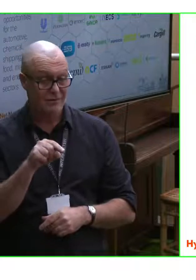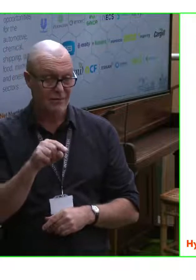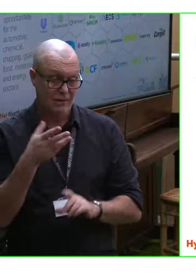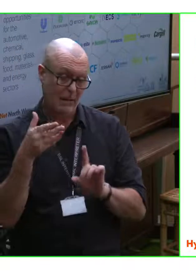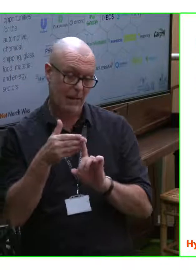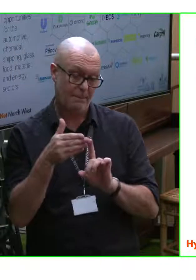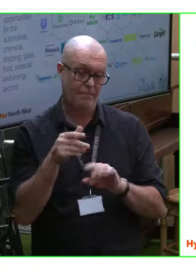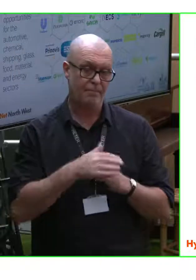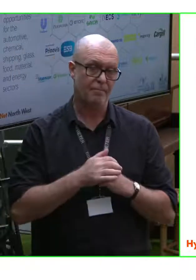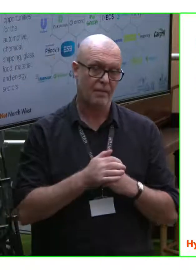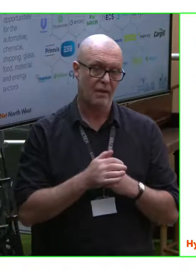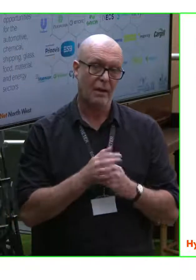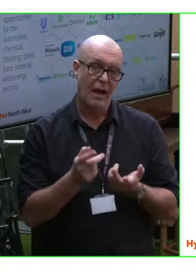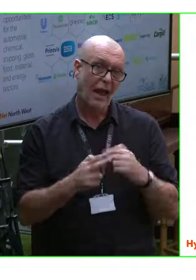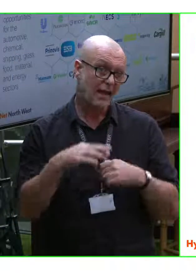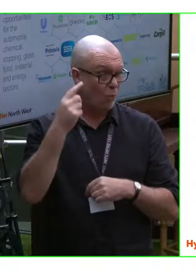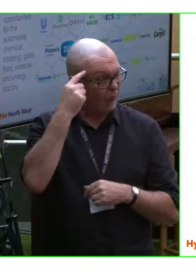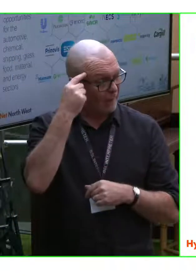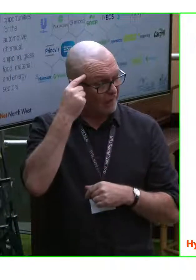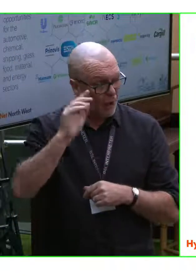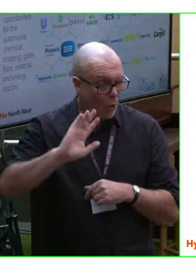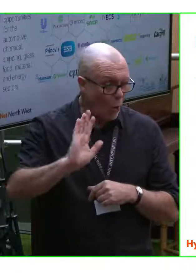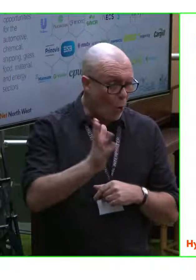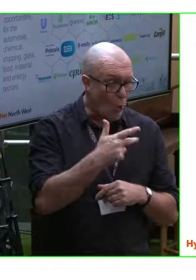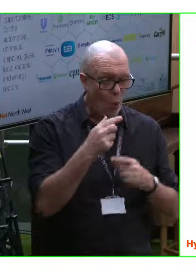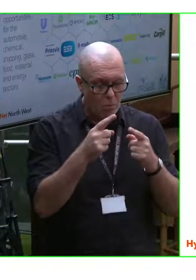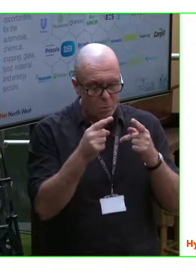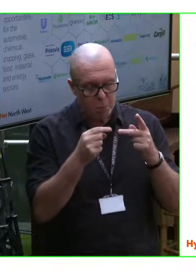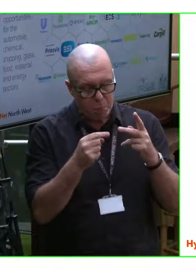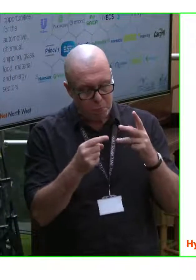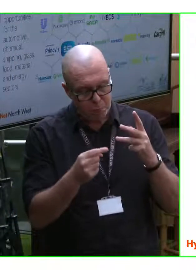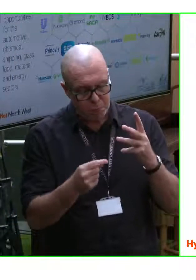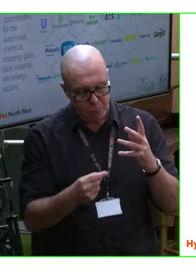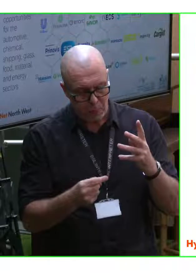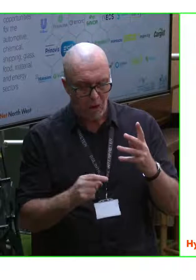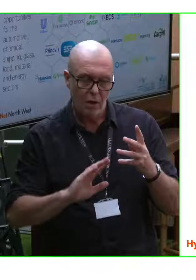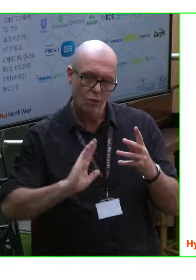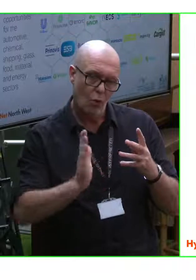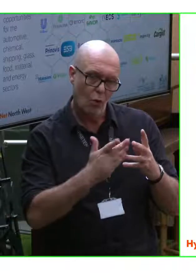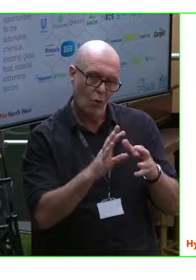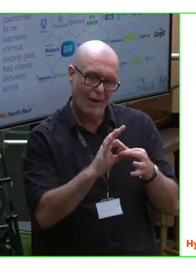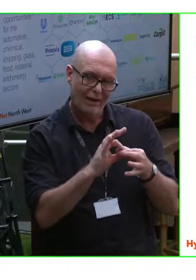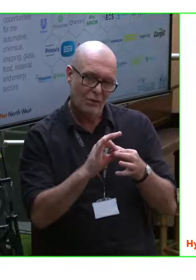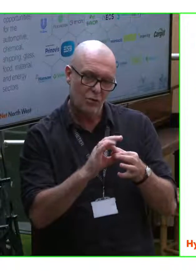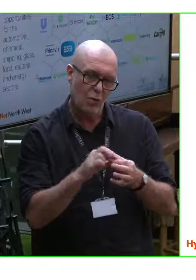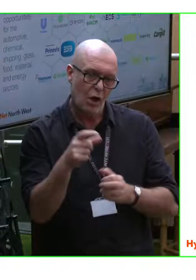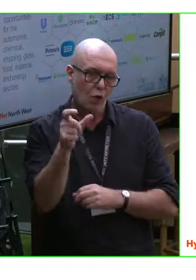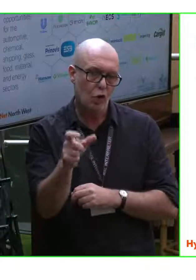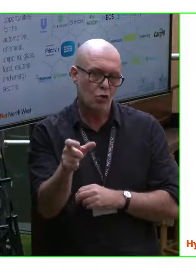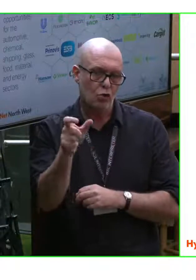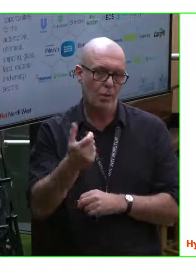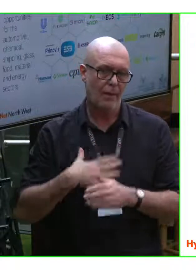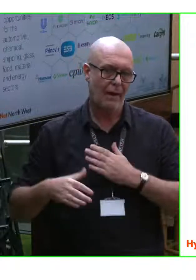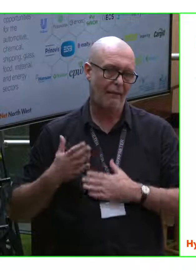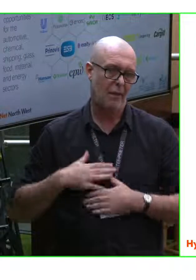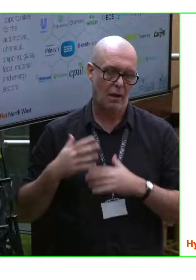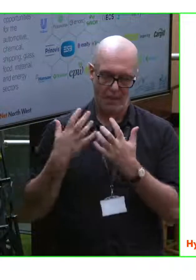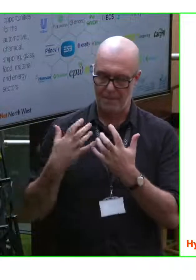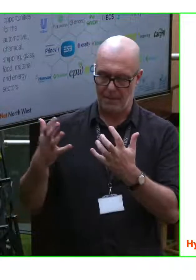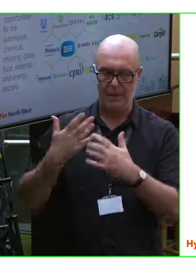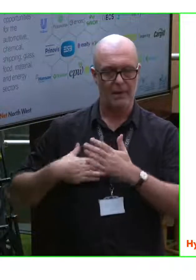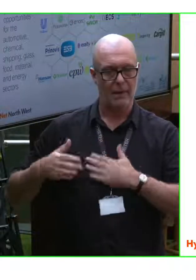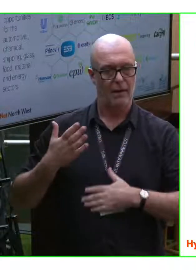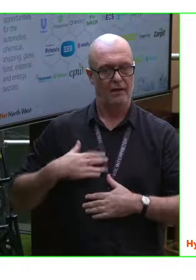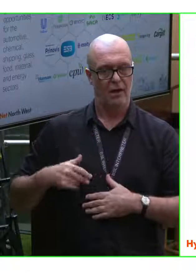about that, every one of those actions is driven by our consumer behaviour, driving big industry